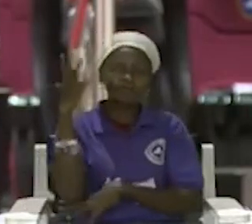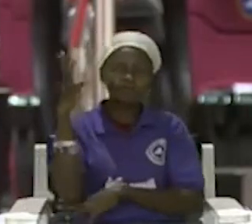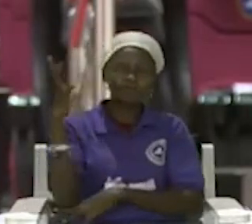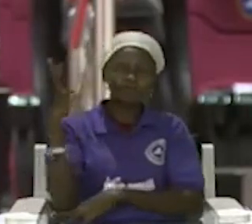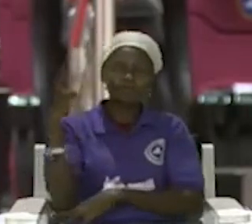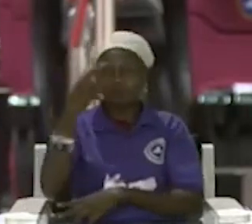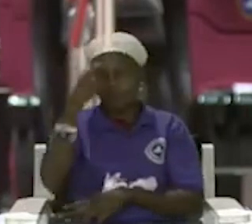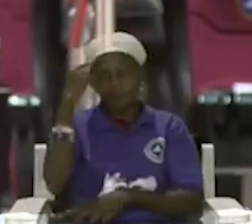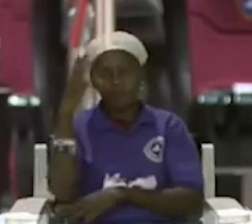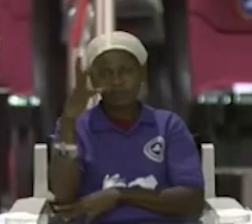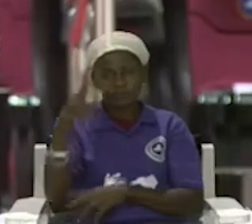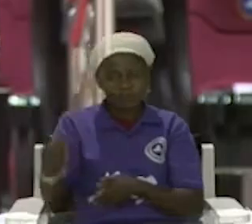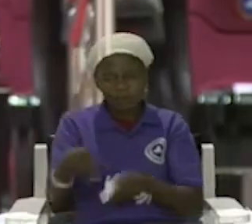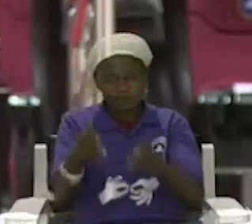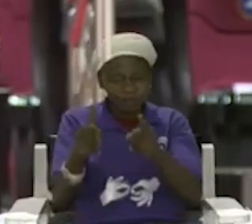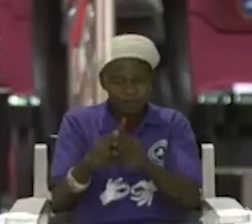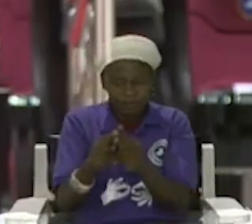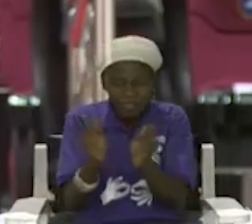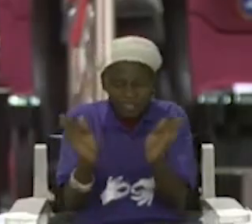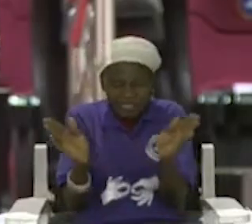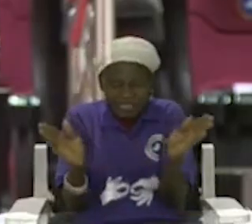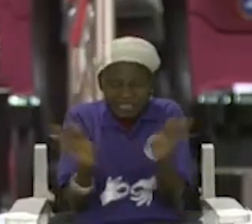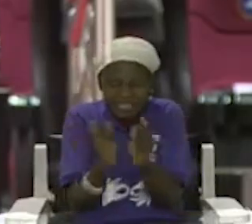Because the bush paths were very narrow.